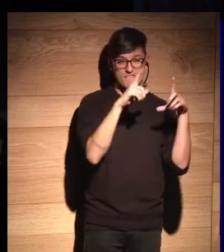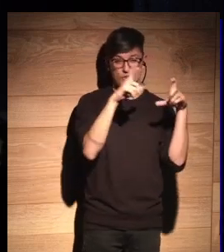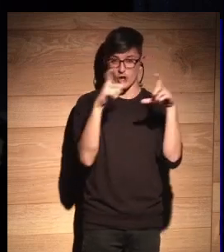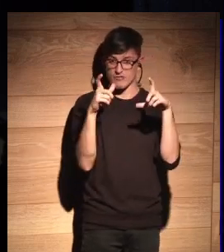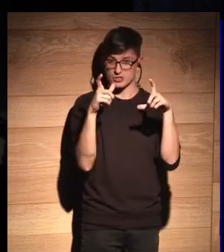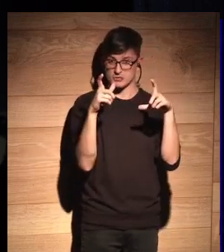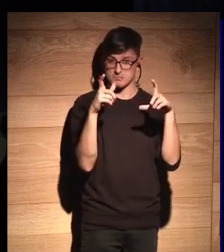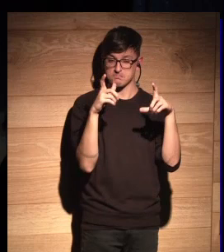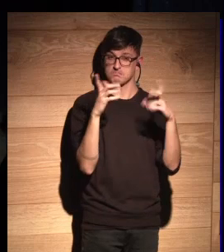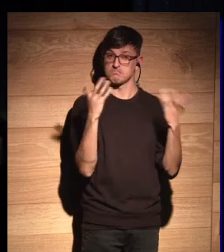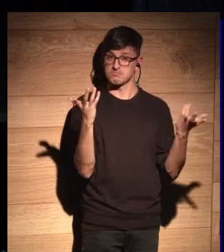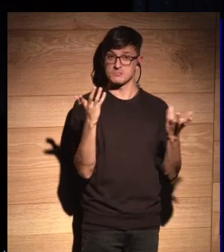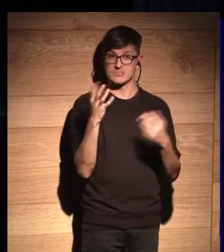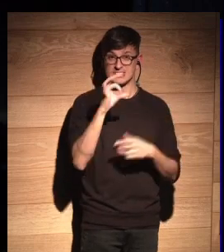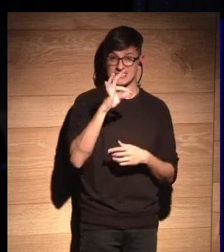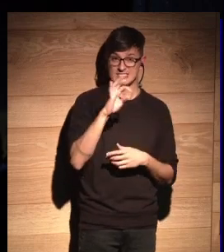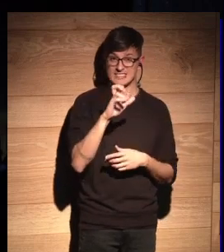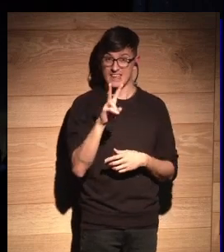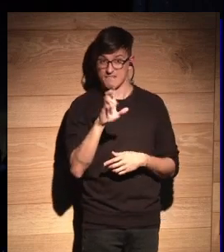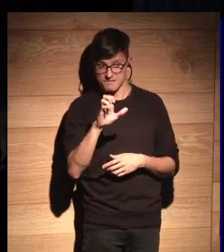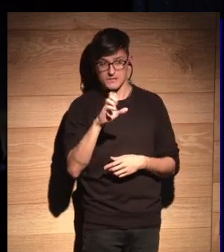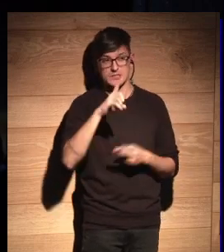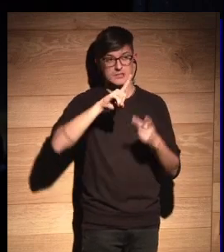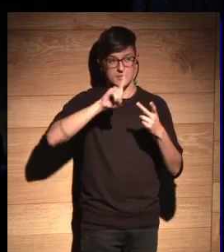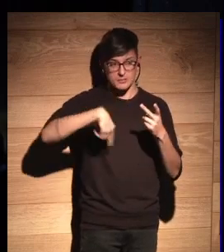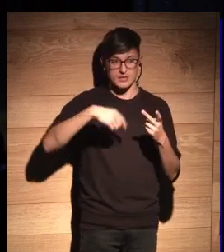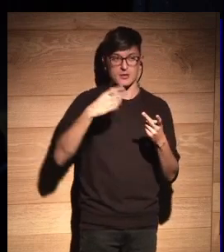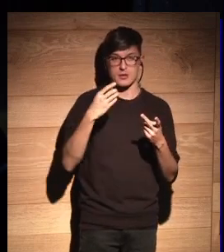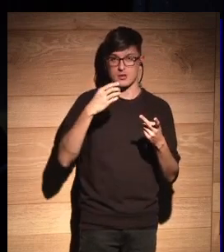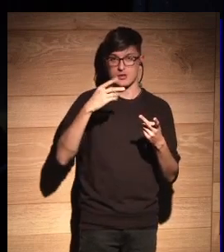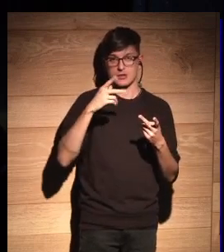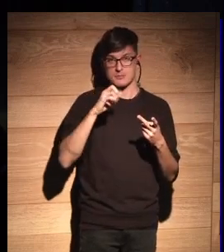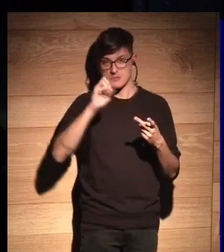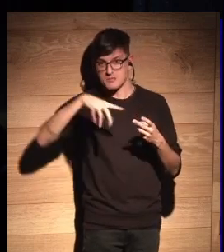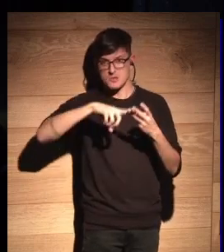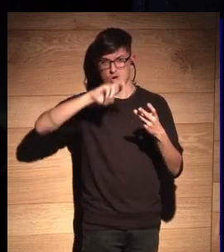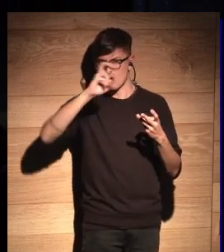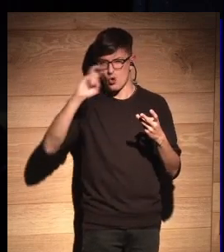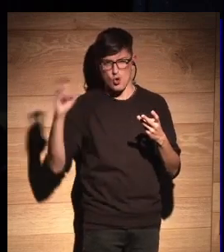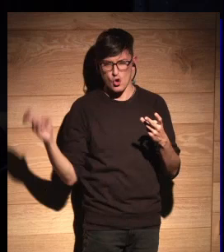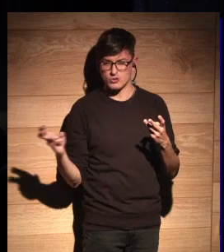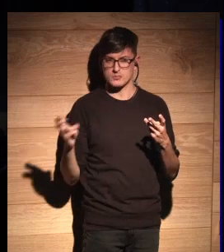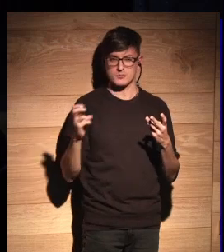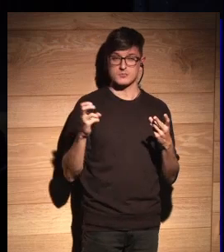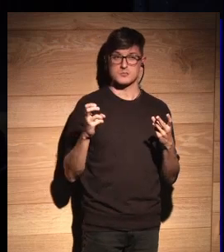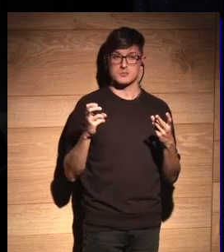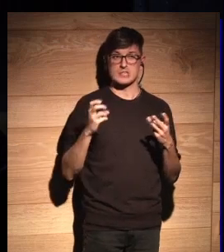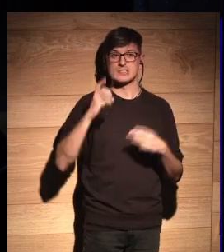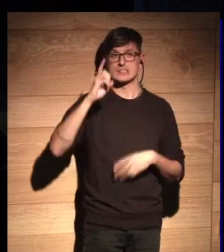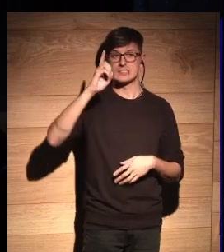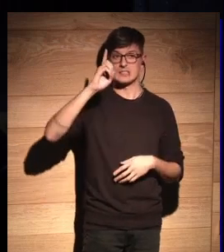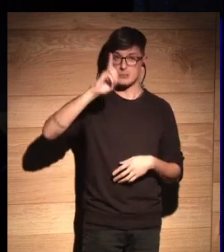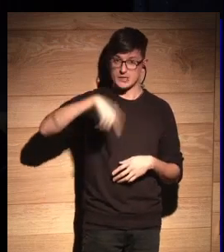Bouri, and a lot of others. And also beside this, we have our Leica Oscar Barnack Award, one of